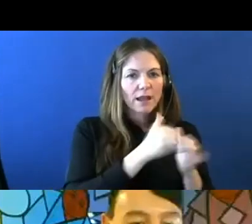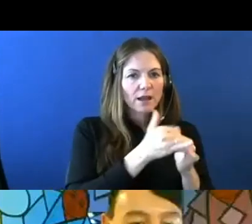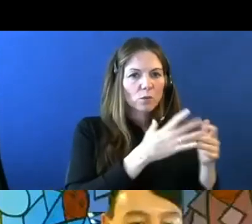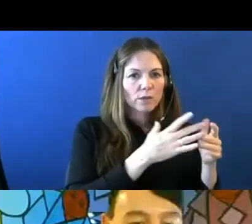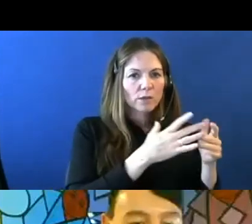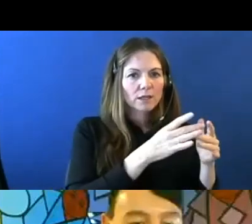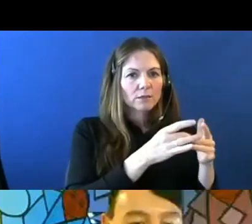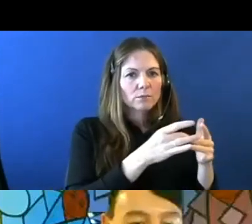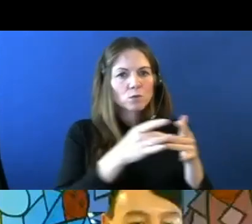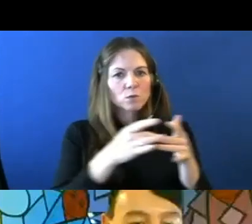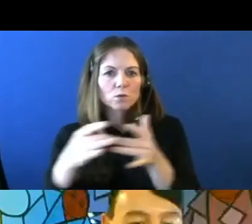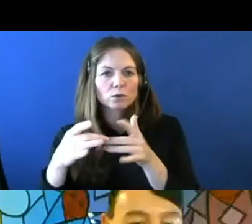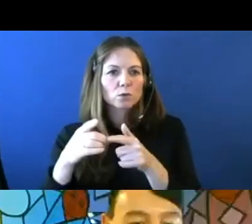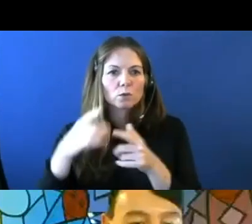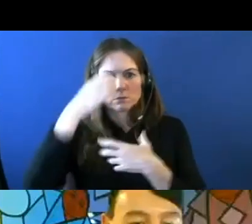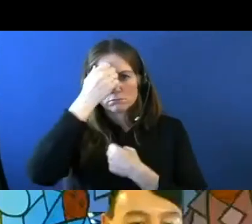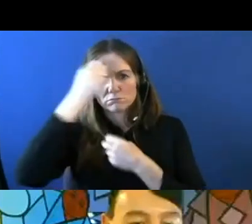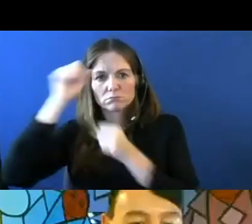work?